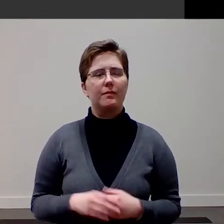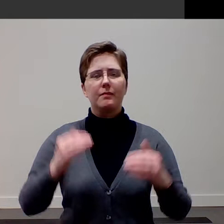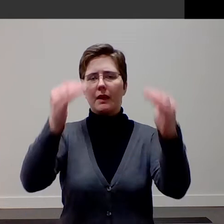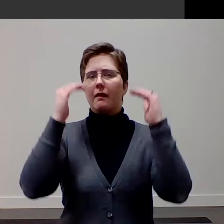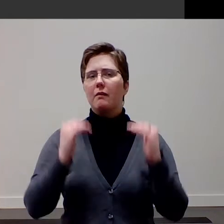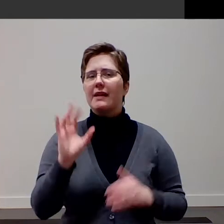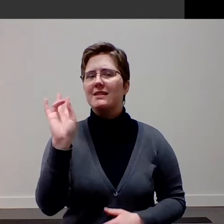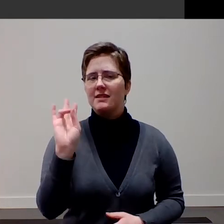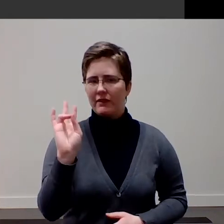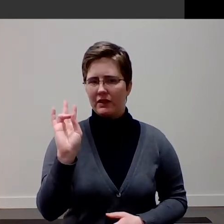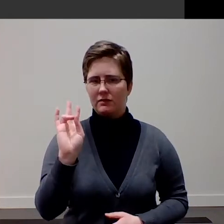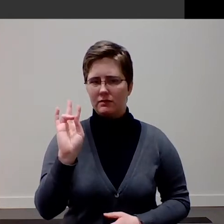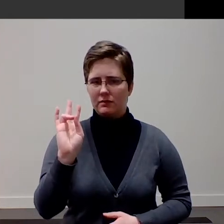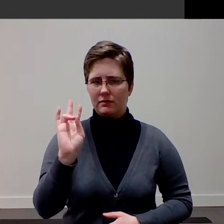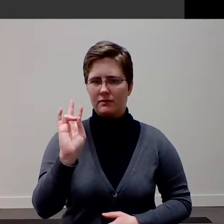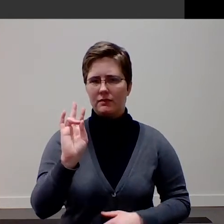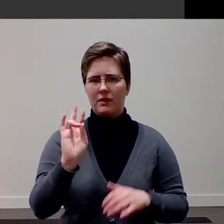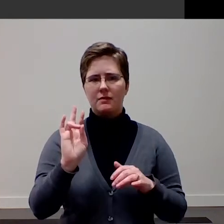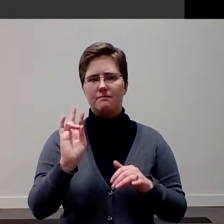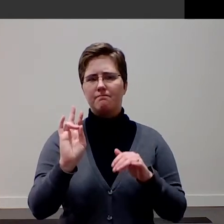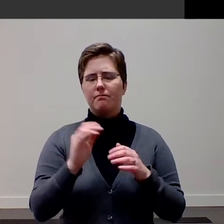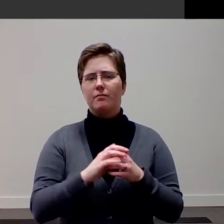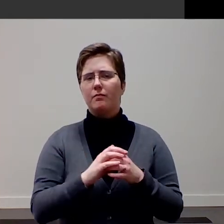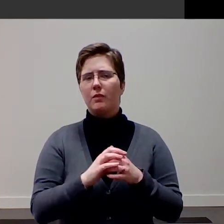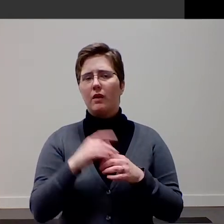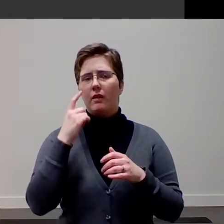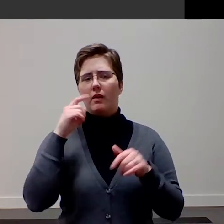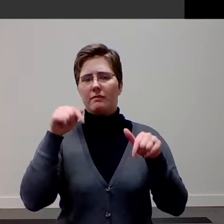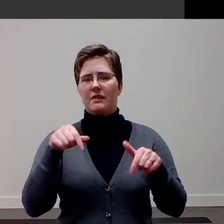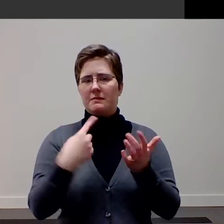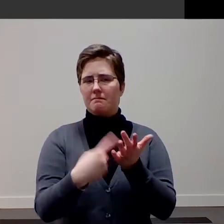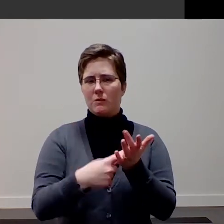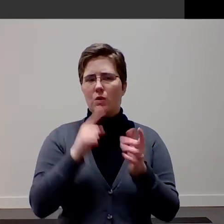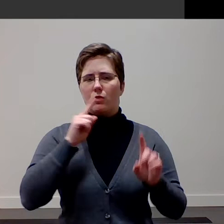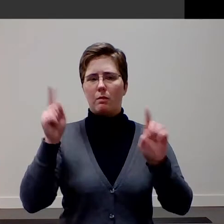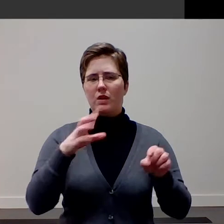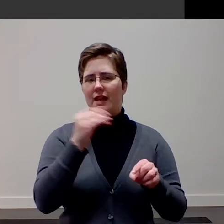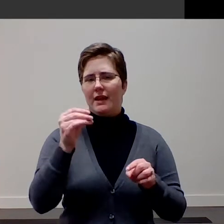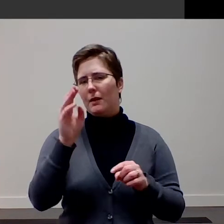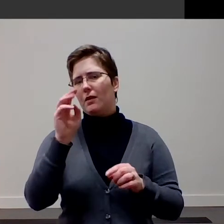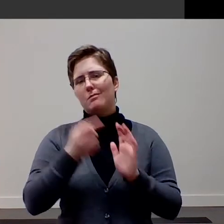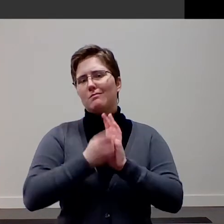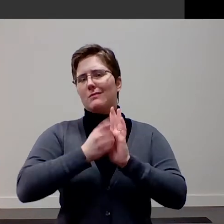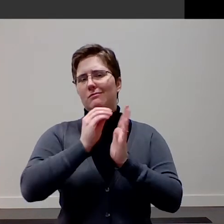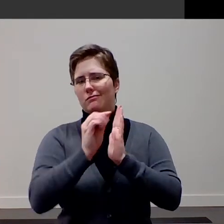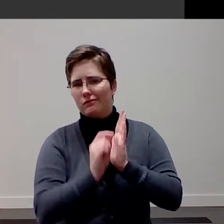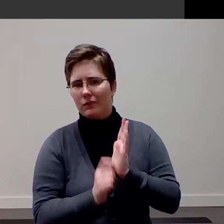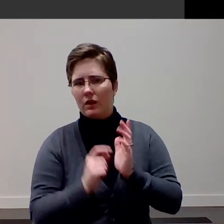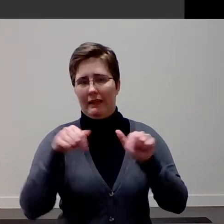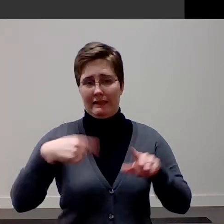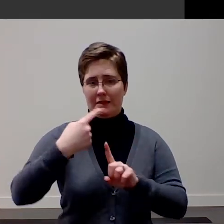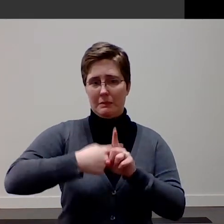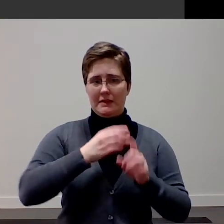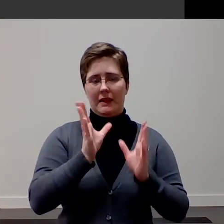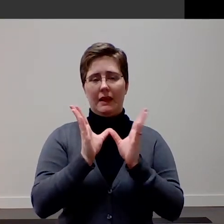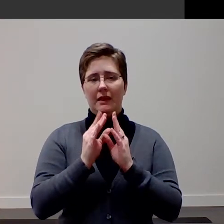Section 7 is of the agenda consists of reports and minutes from this month's